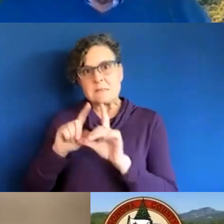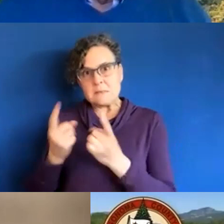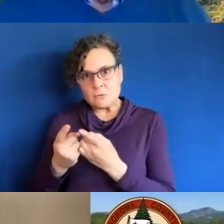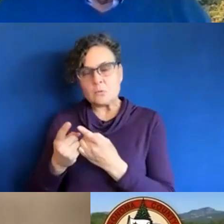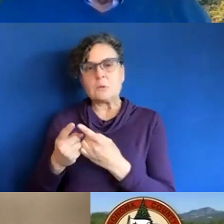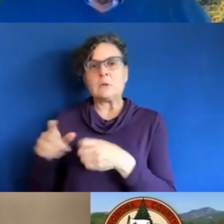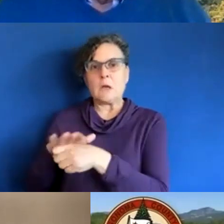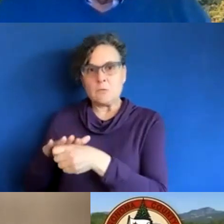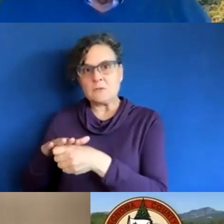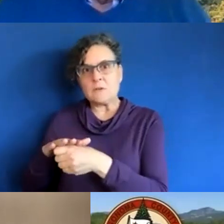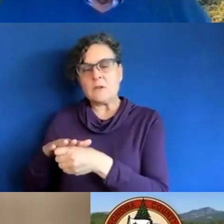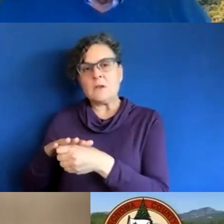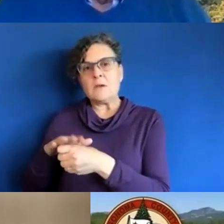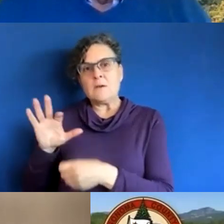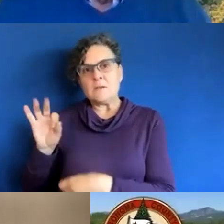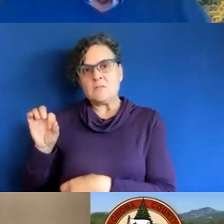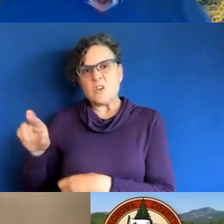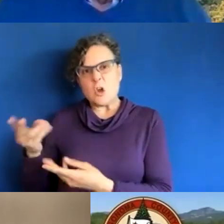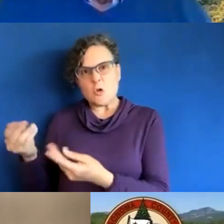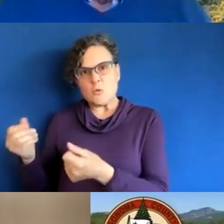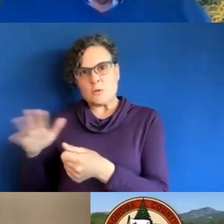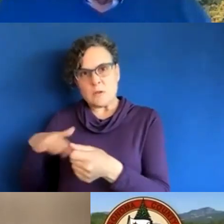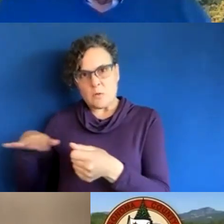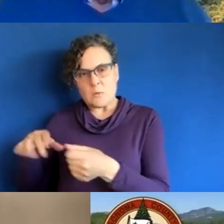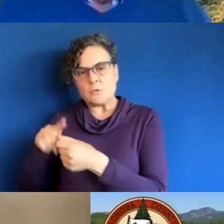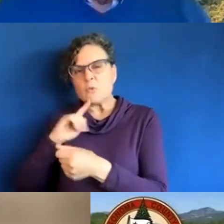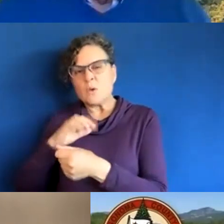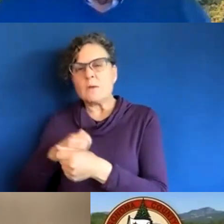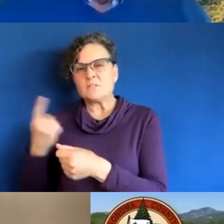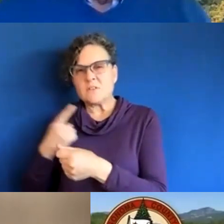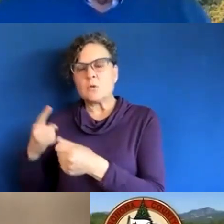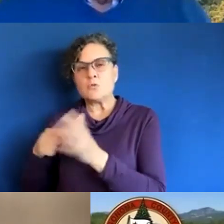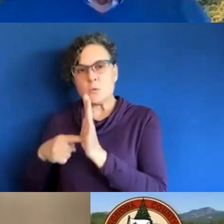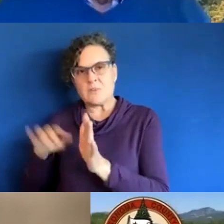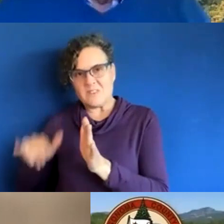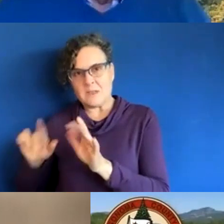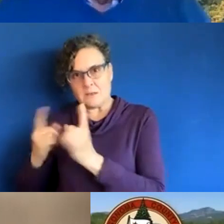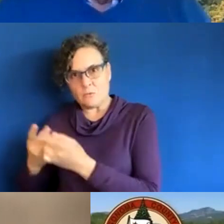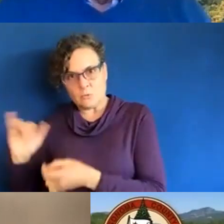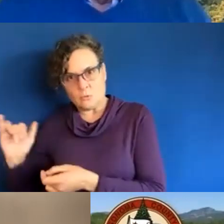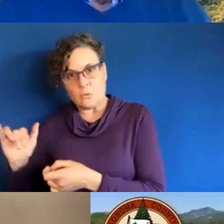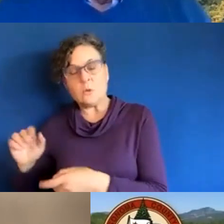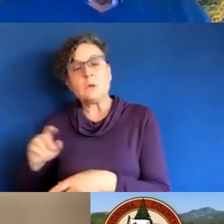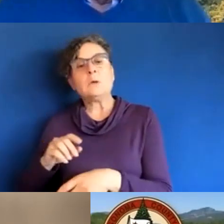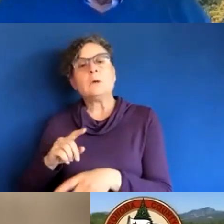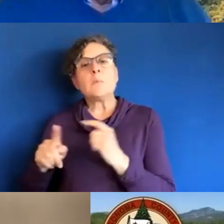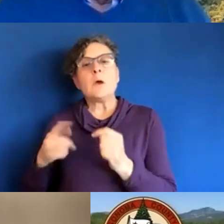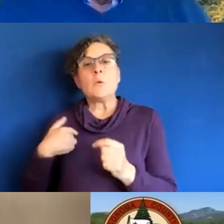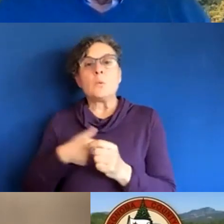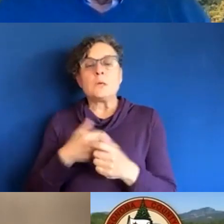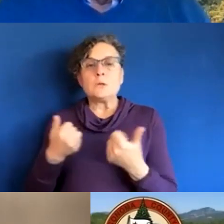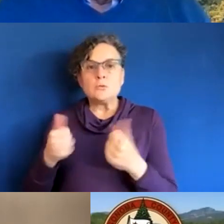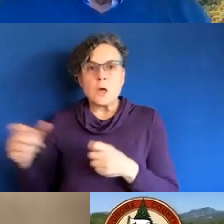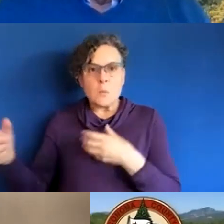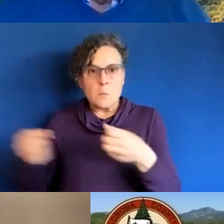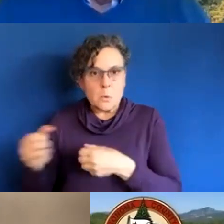another colleague there for that in a different conversation potentially. But we try to make sure we do this right so that we can also be nimble for you